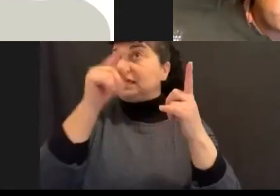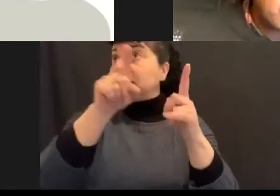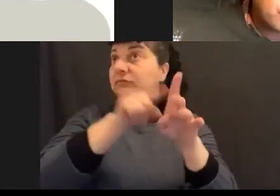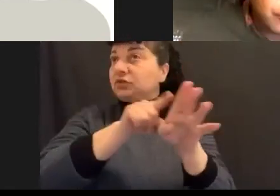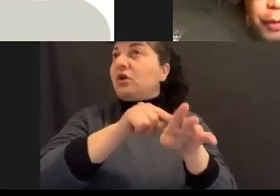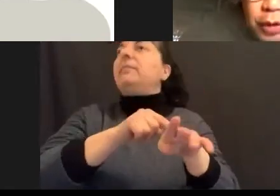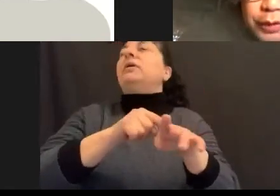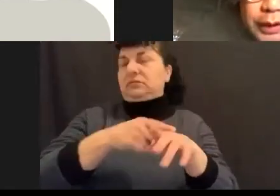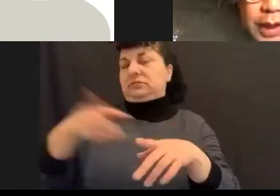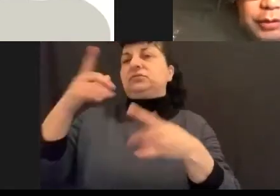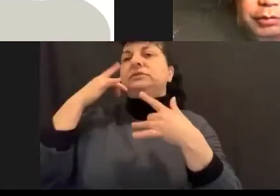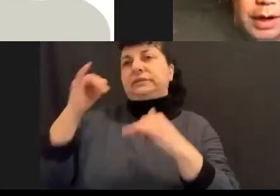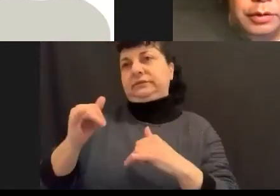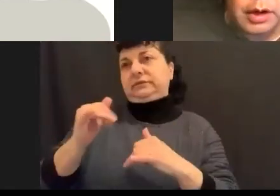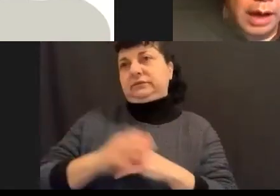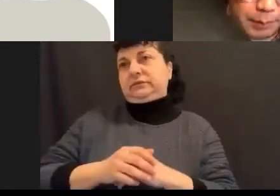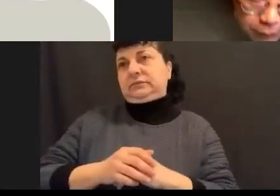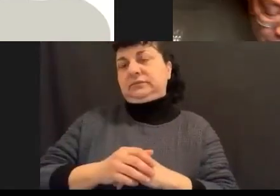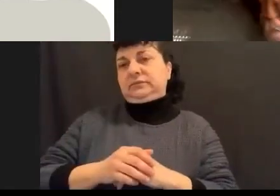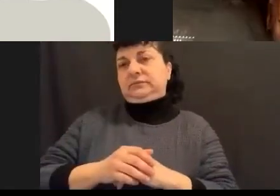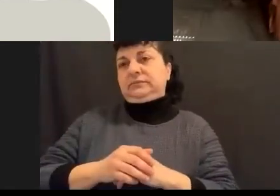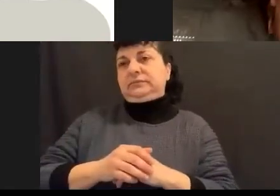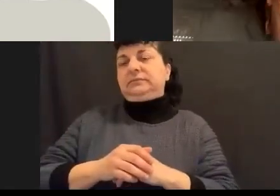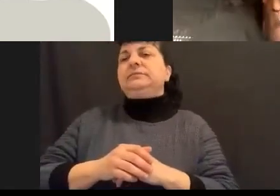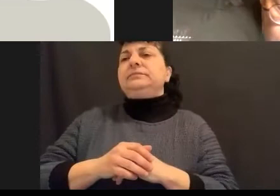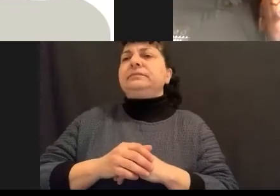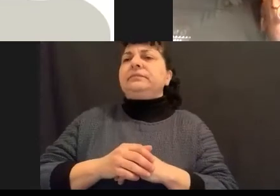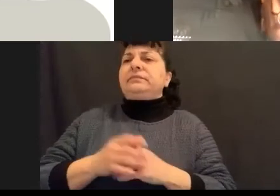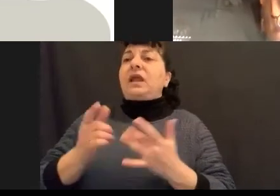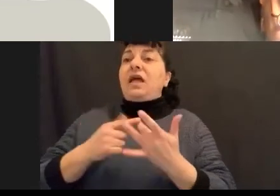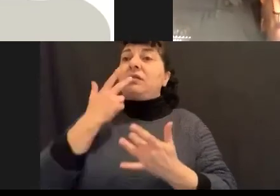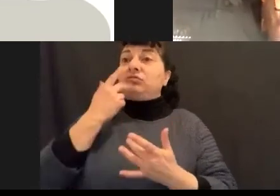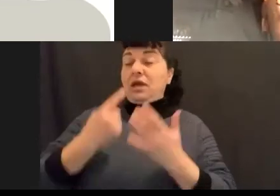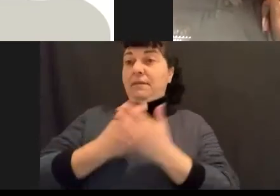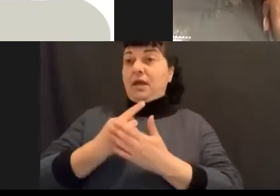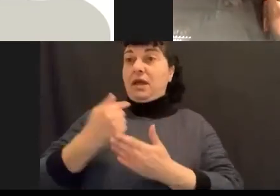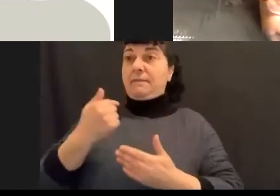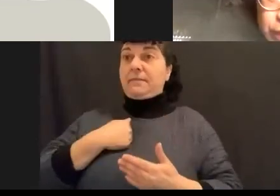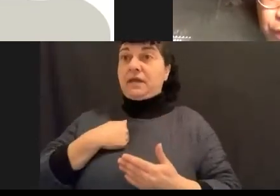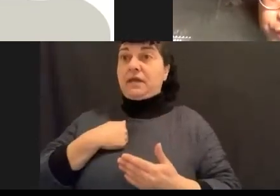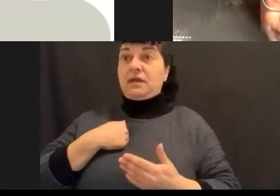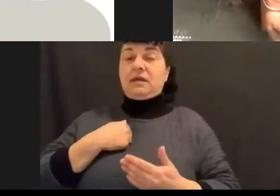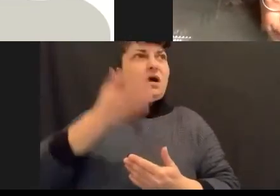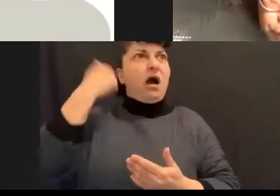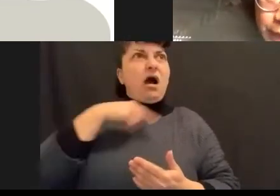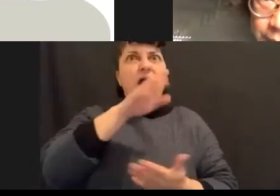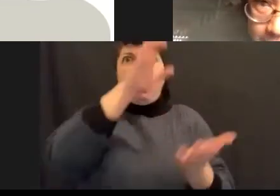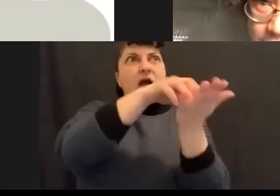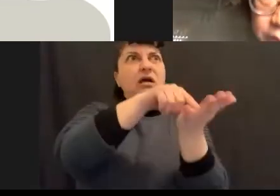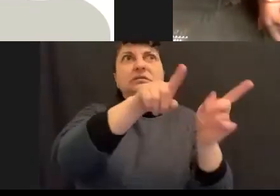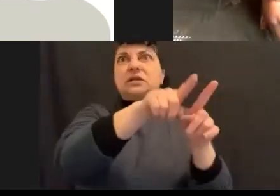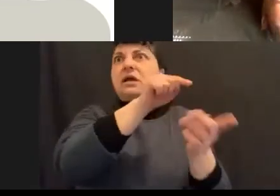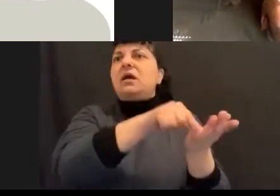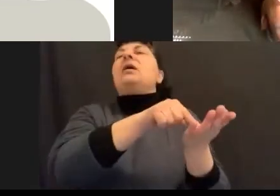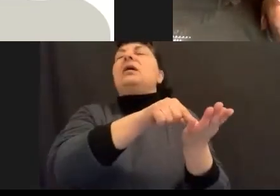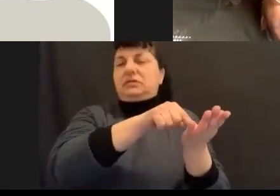really important to follow the guidance around, if you have been in an exposure site, the guidance around what's the appropriate course of action for you to take. And